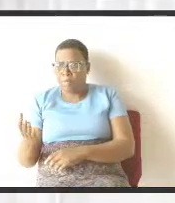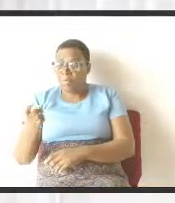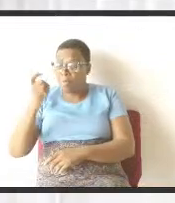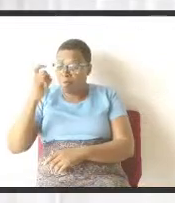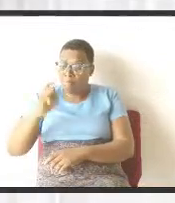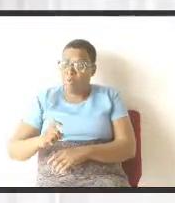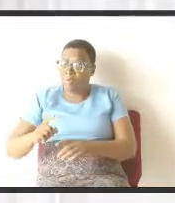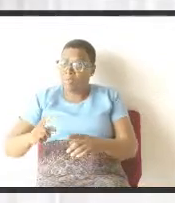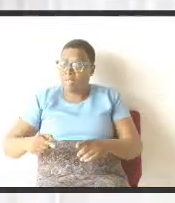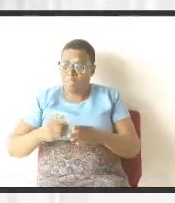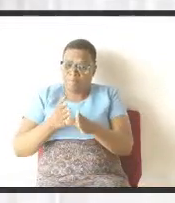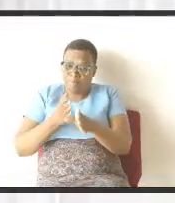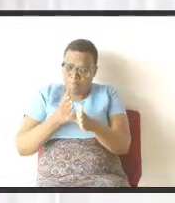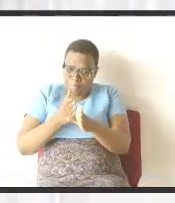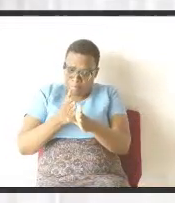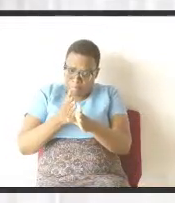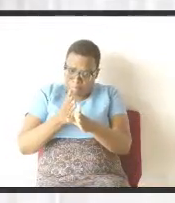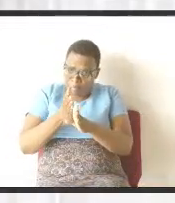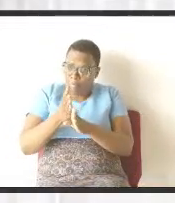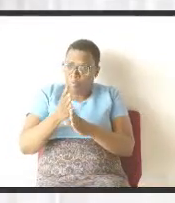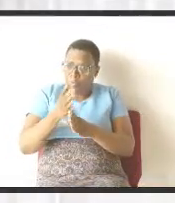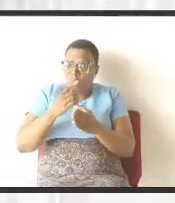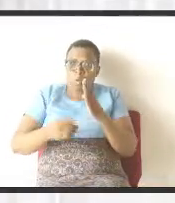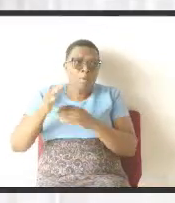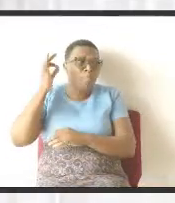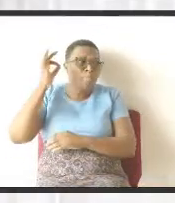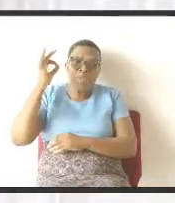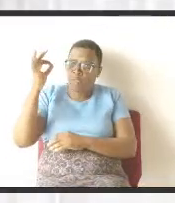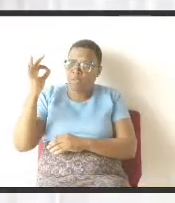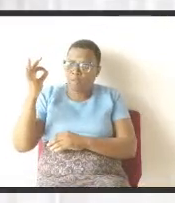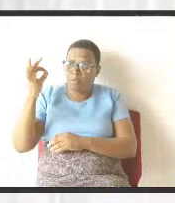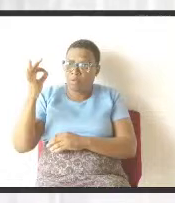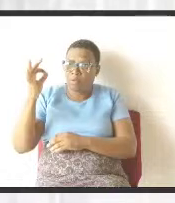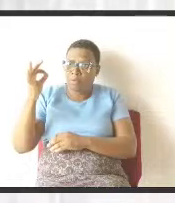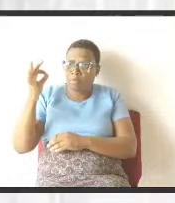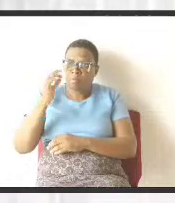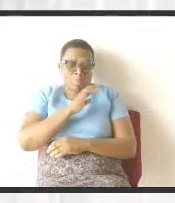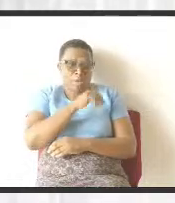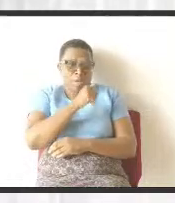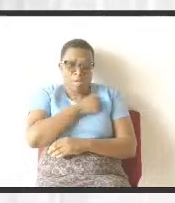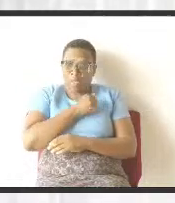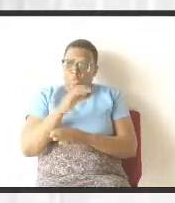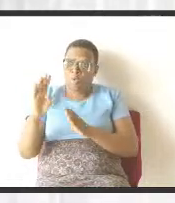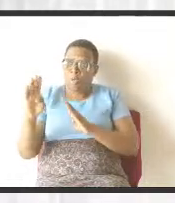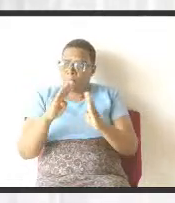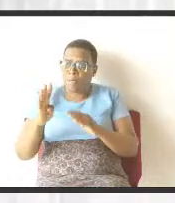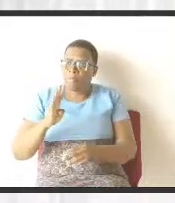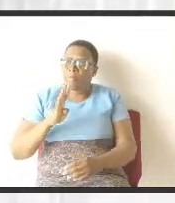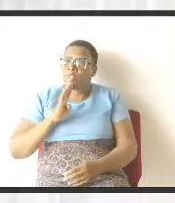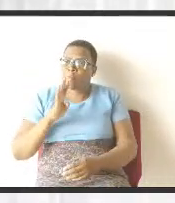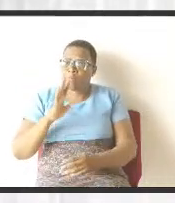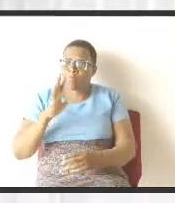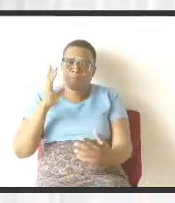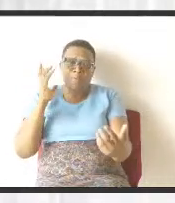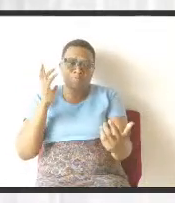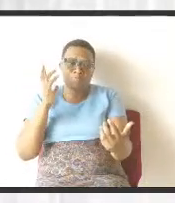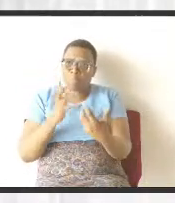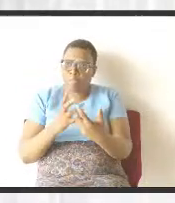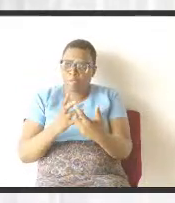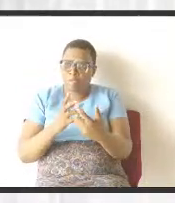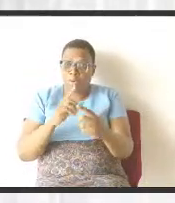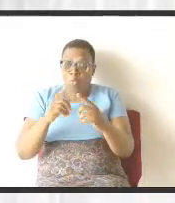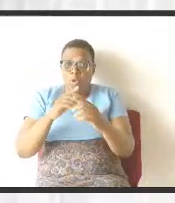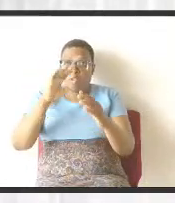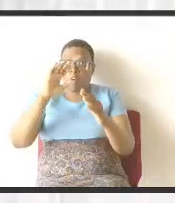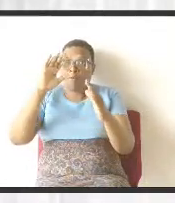consistently with what I preach. I have to make certain that when I face God and stand before